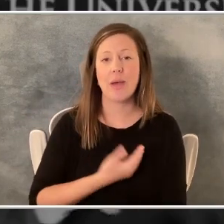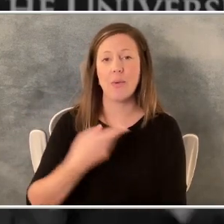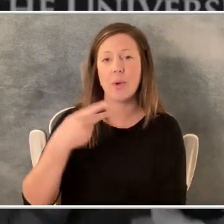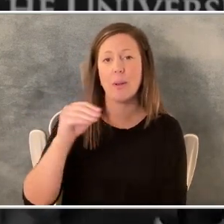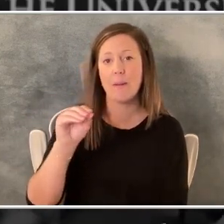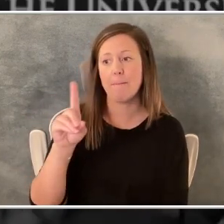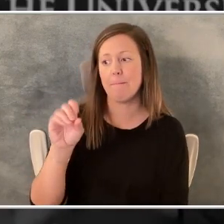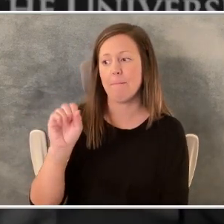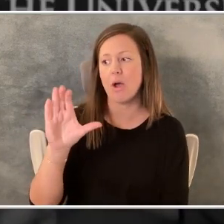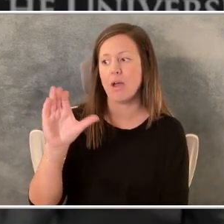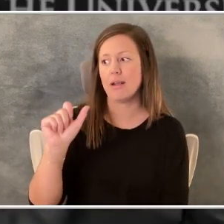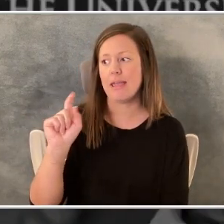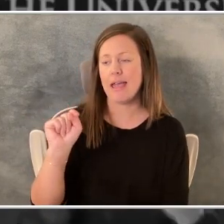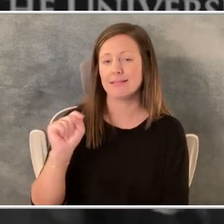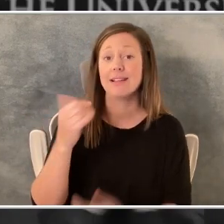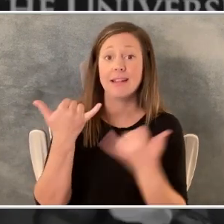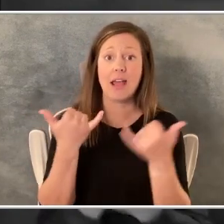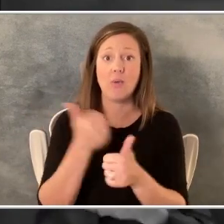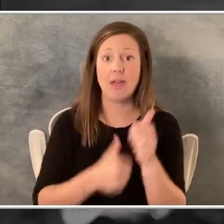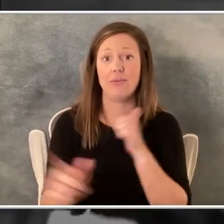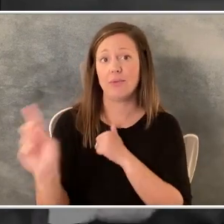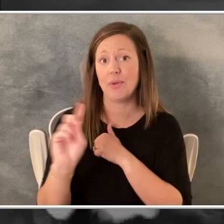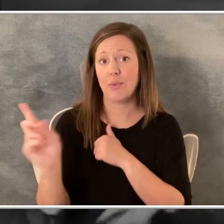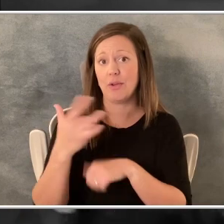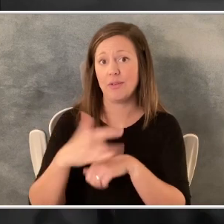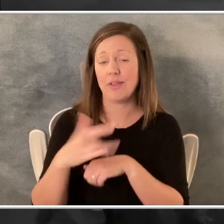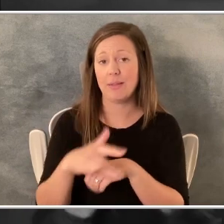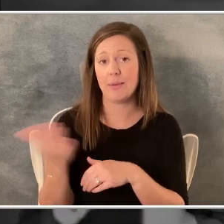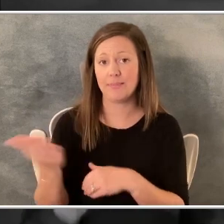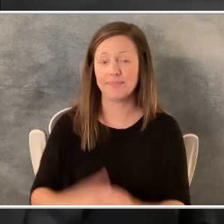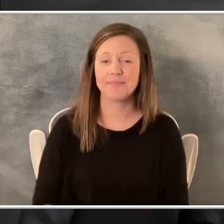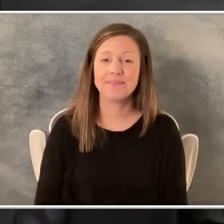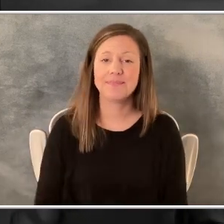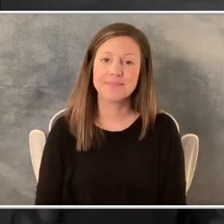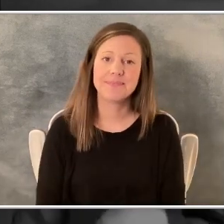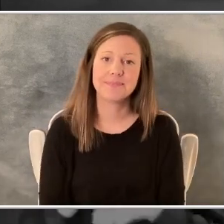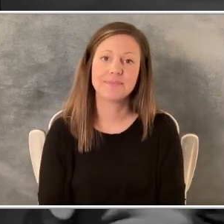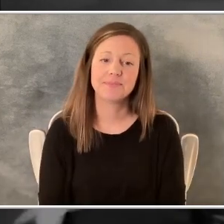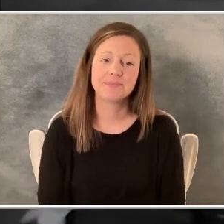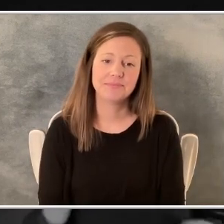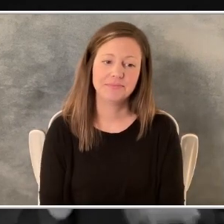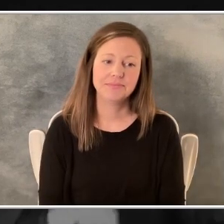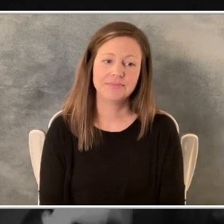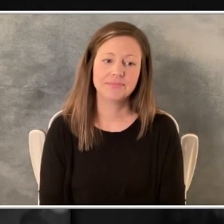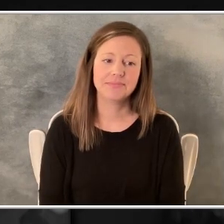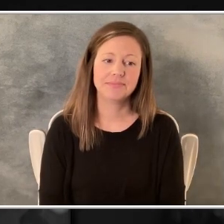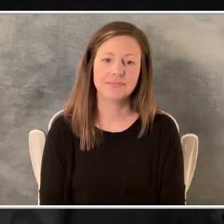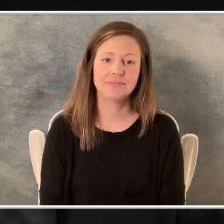podcast. Now everywhere podcasts are available.